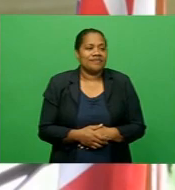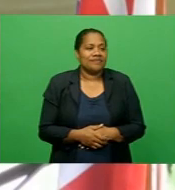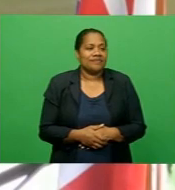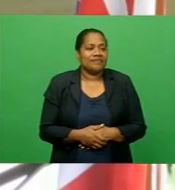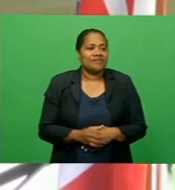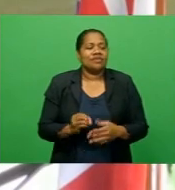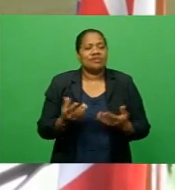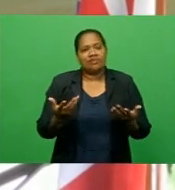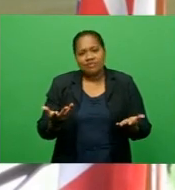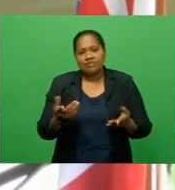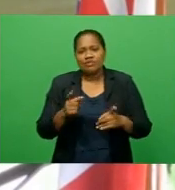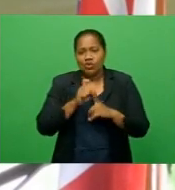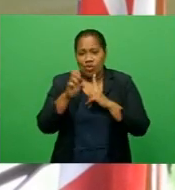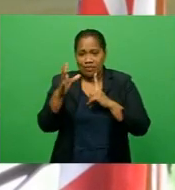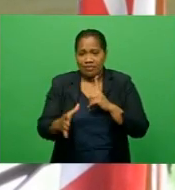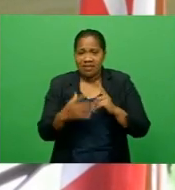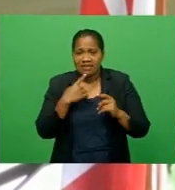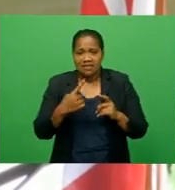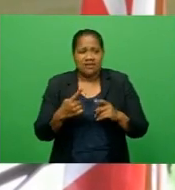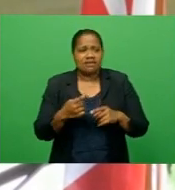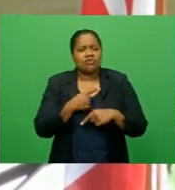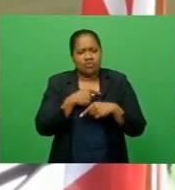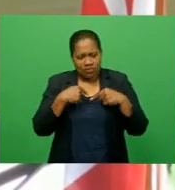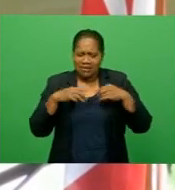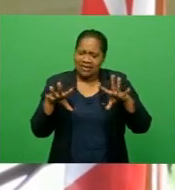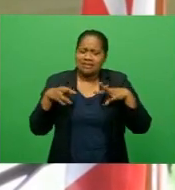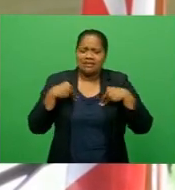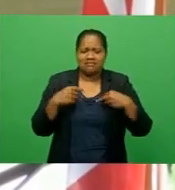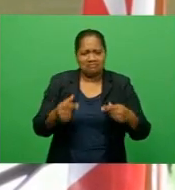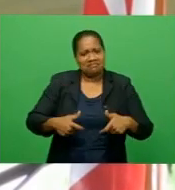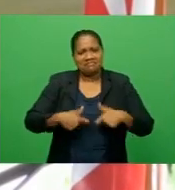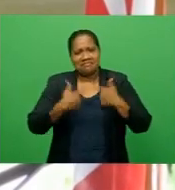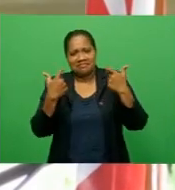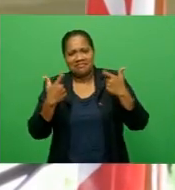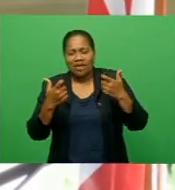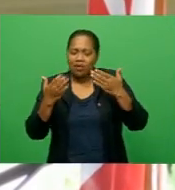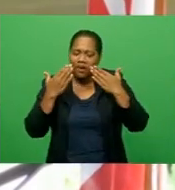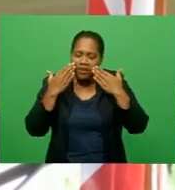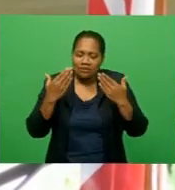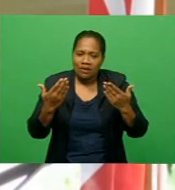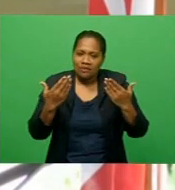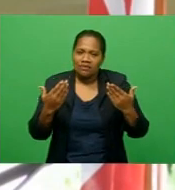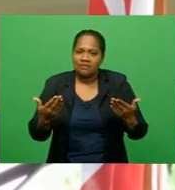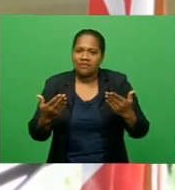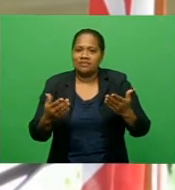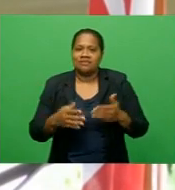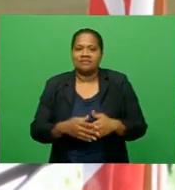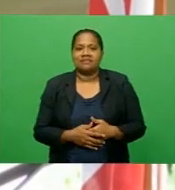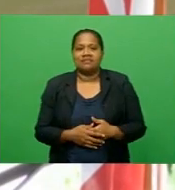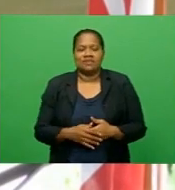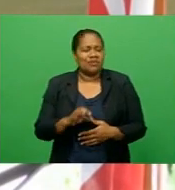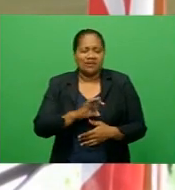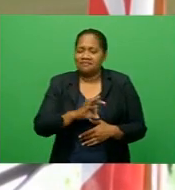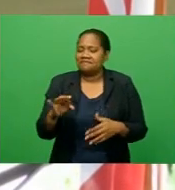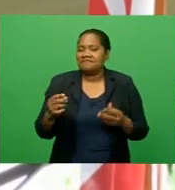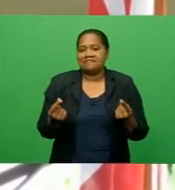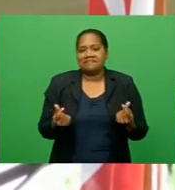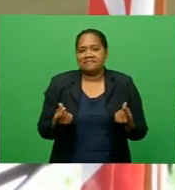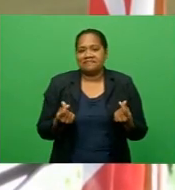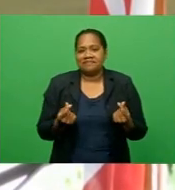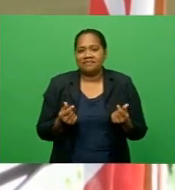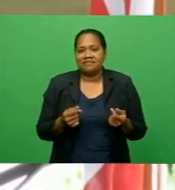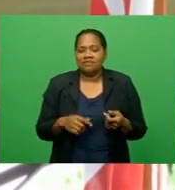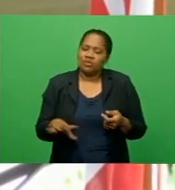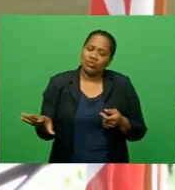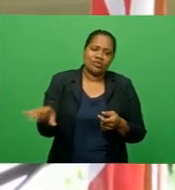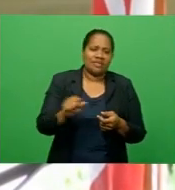Respected Commander Sir, we accept the challenge and acknowledge that it won't be easy to take back the